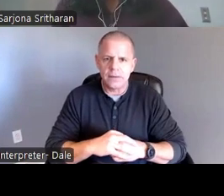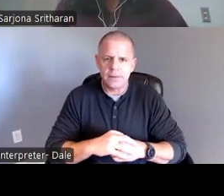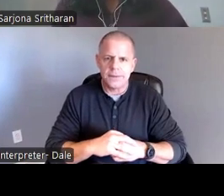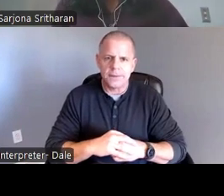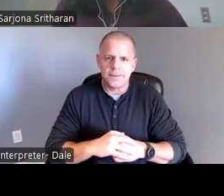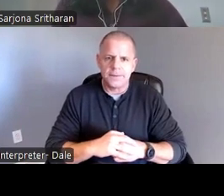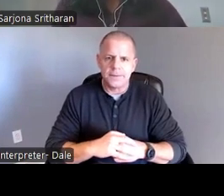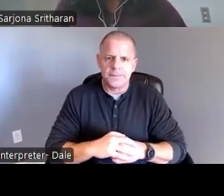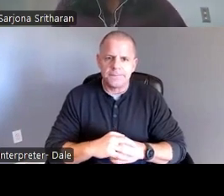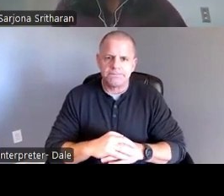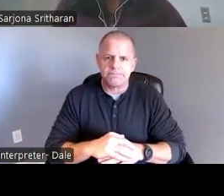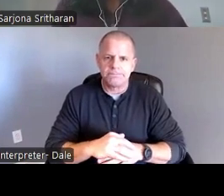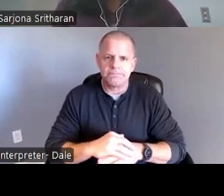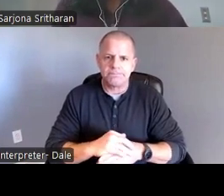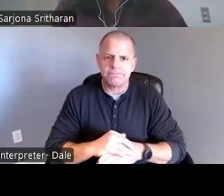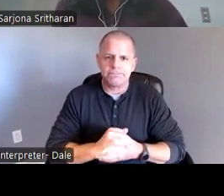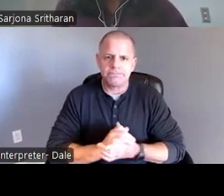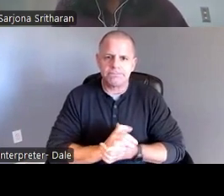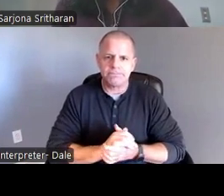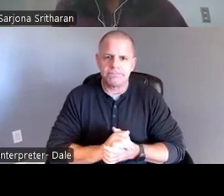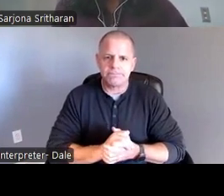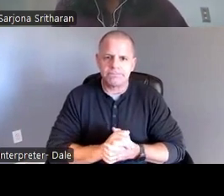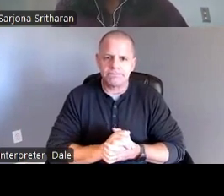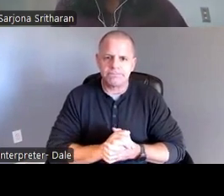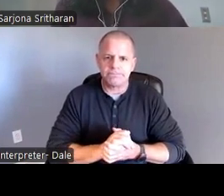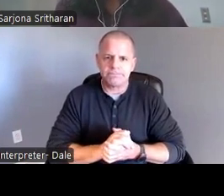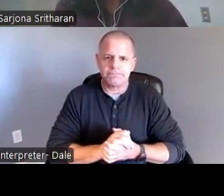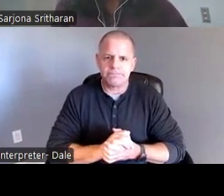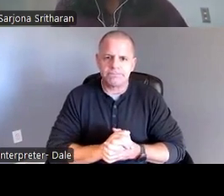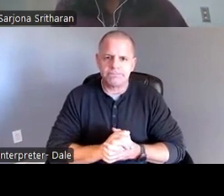So some of the, sorry, a second.